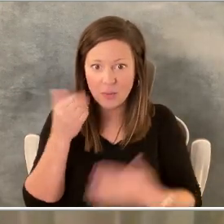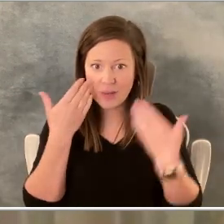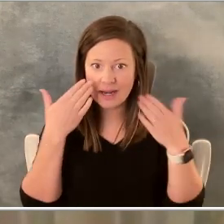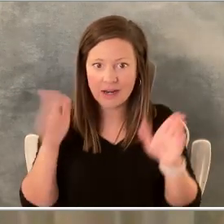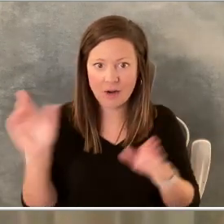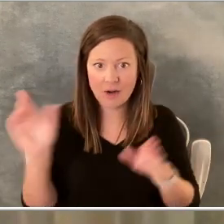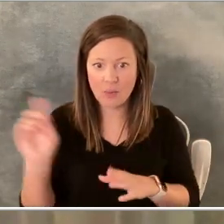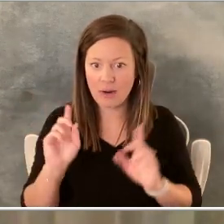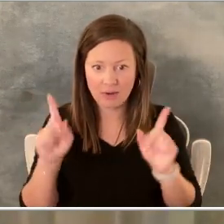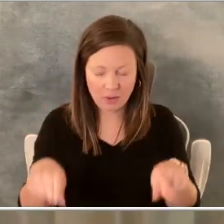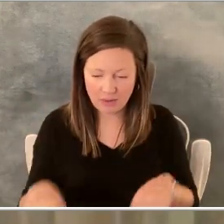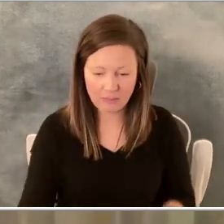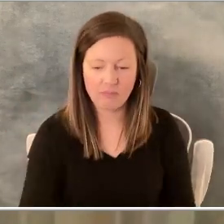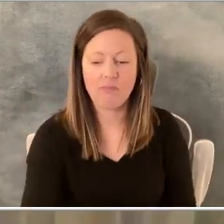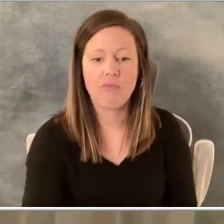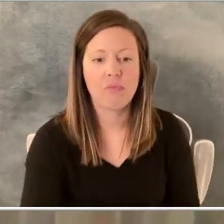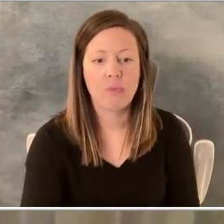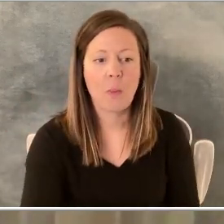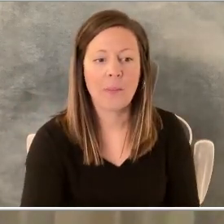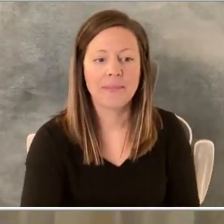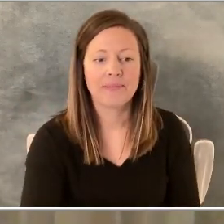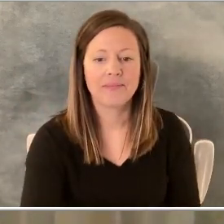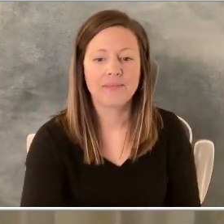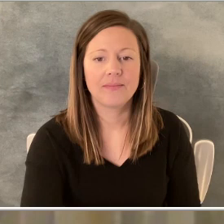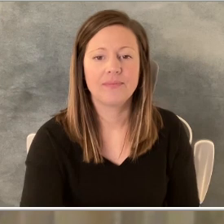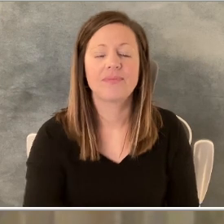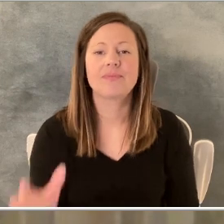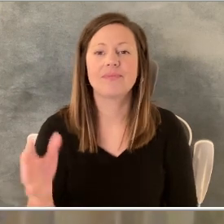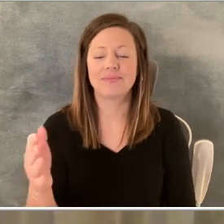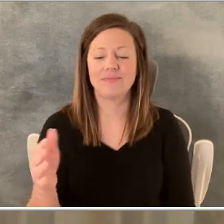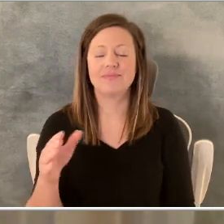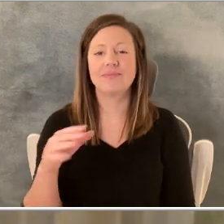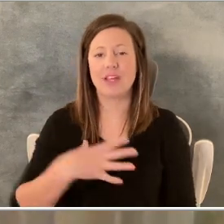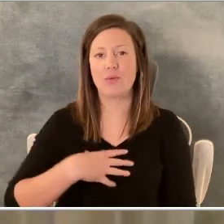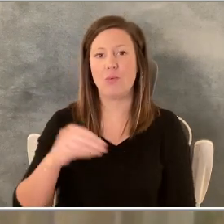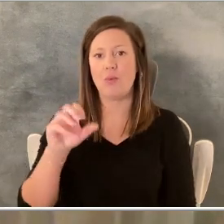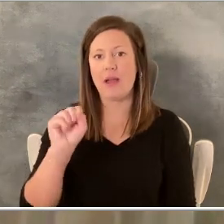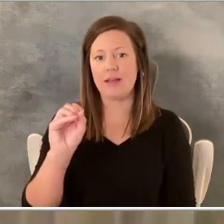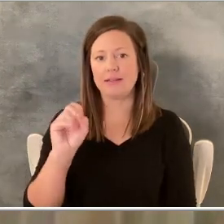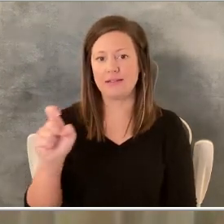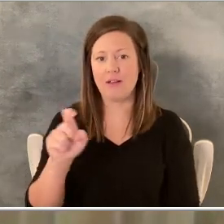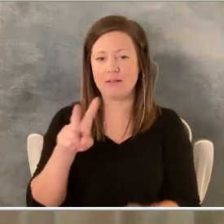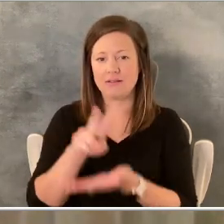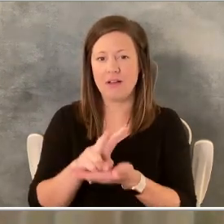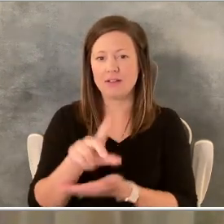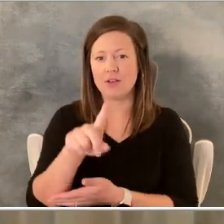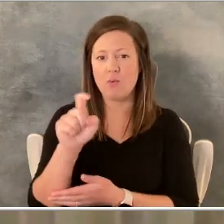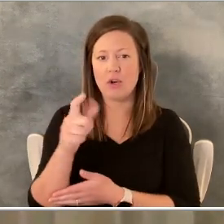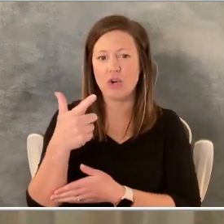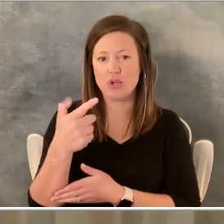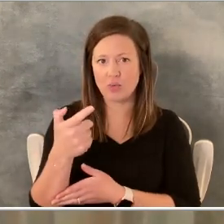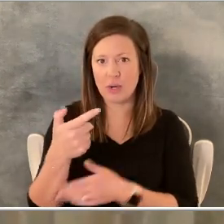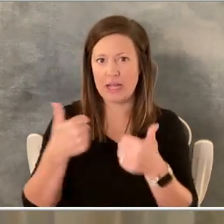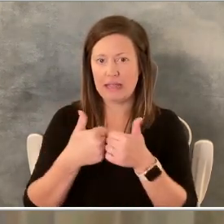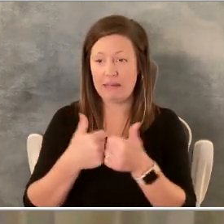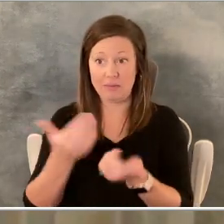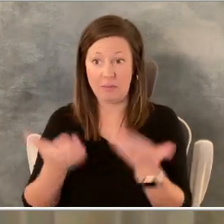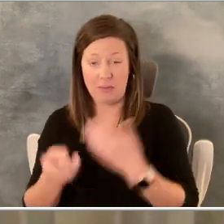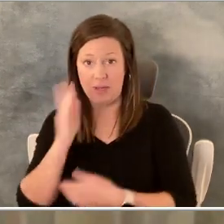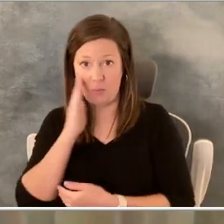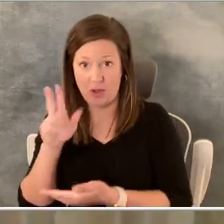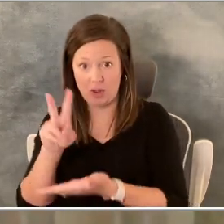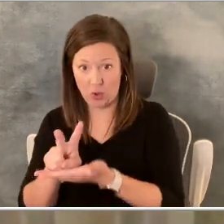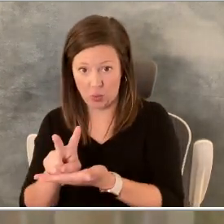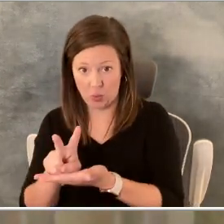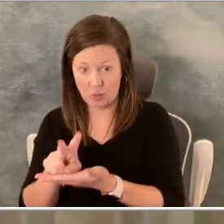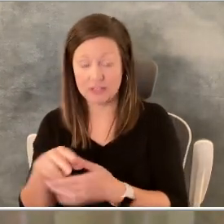figured that the White Sox, they've lost 121 games. We're probably going to lose to the Tigers, but they ended. So if they would